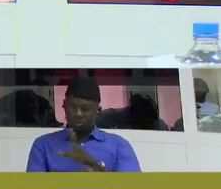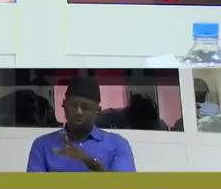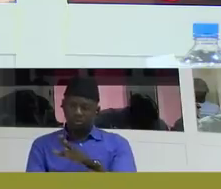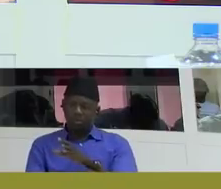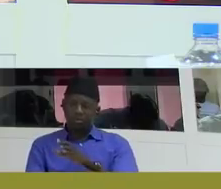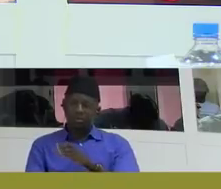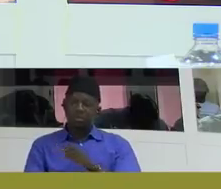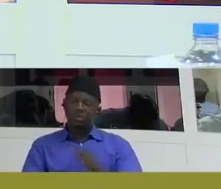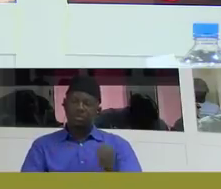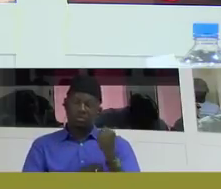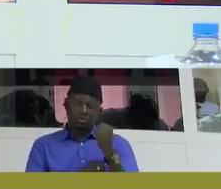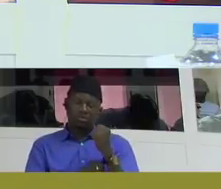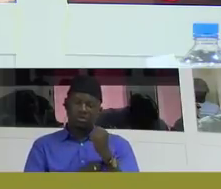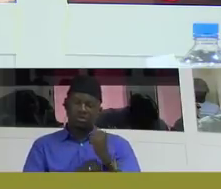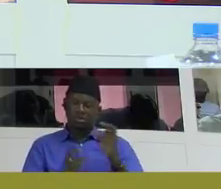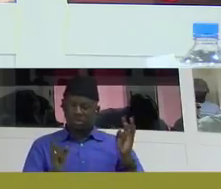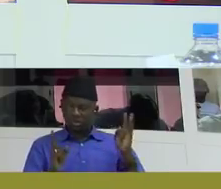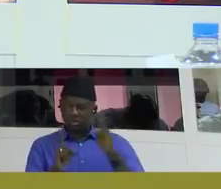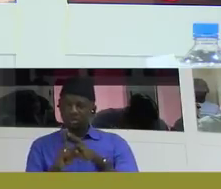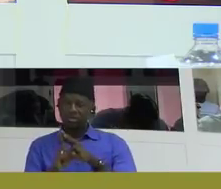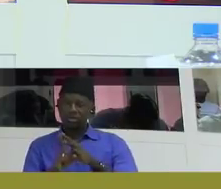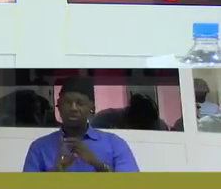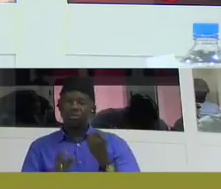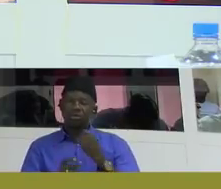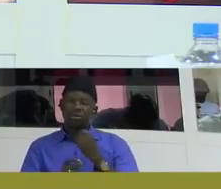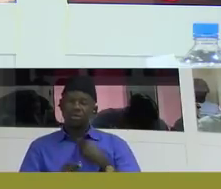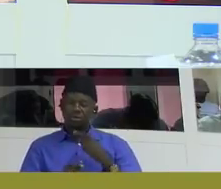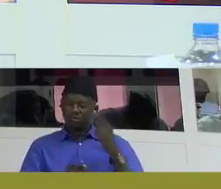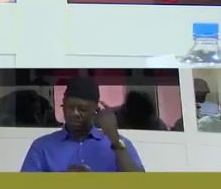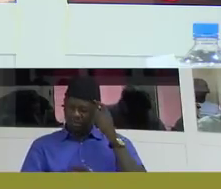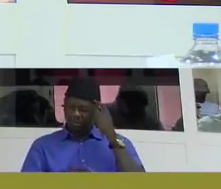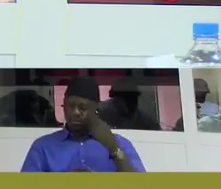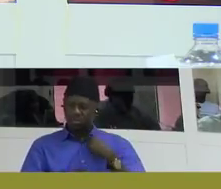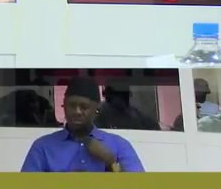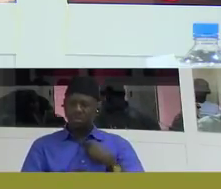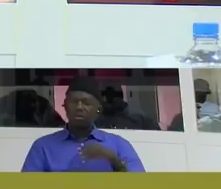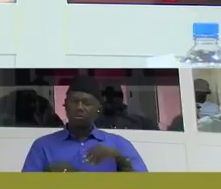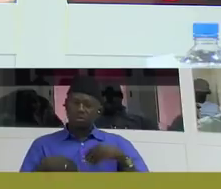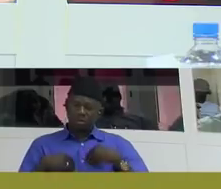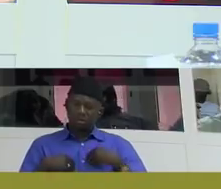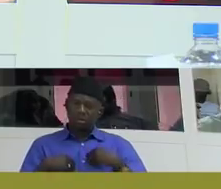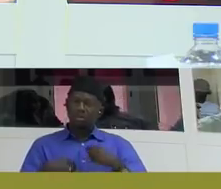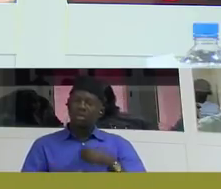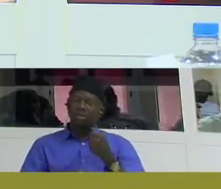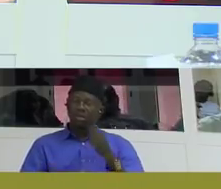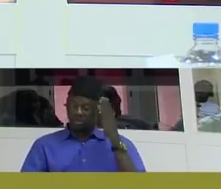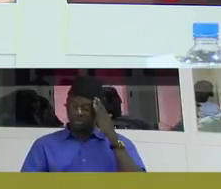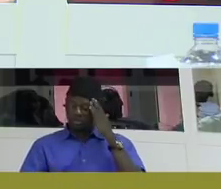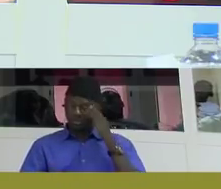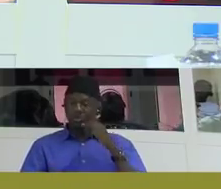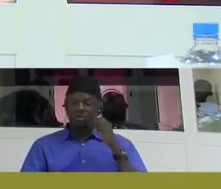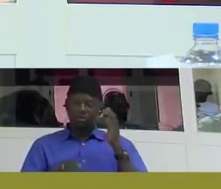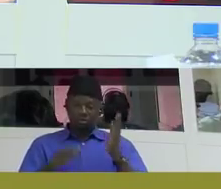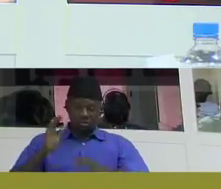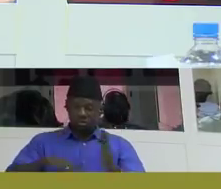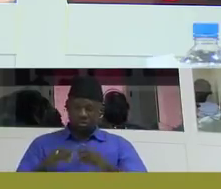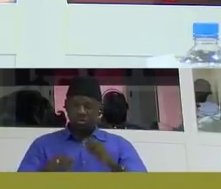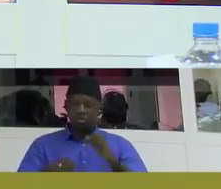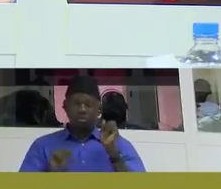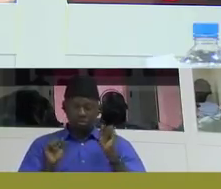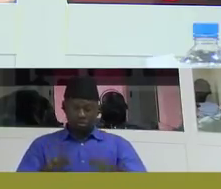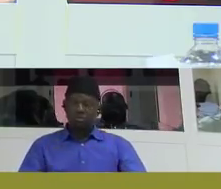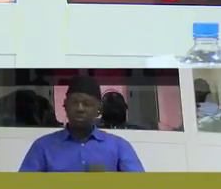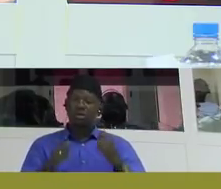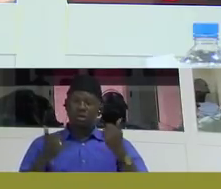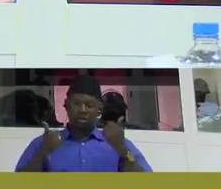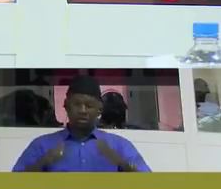they had feast been anticipated and drumming being anticipated. They went in and negotiated